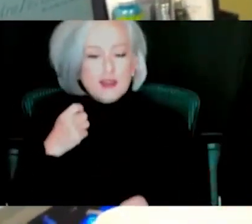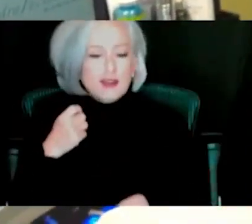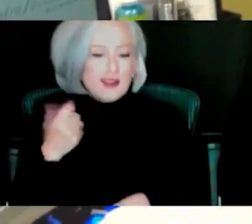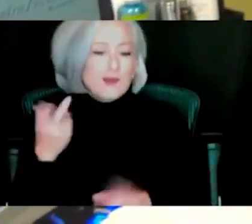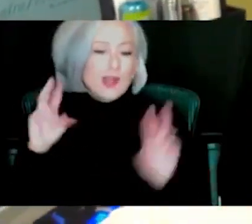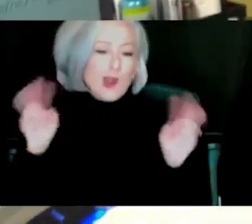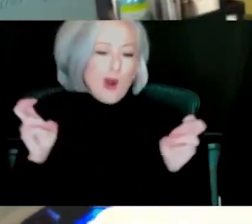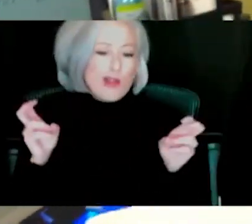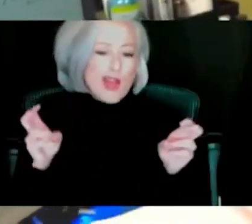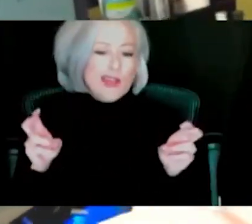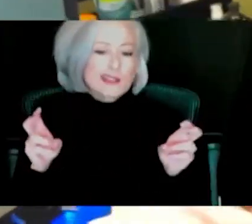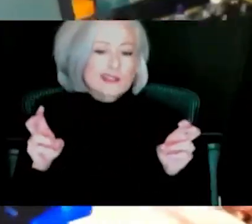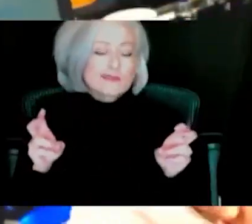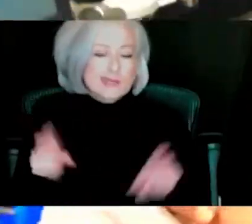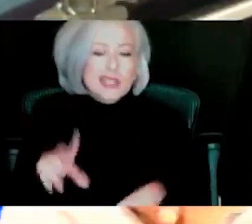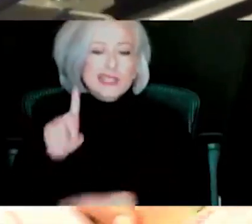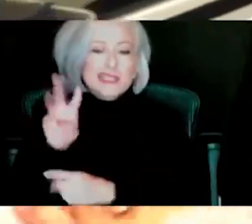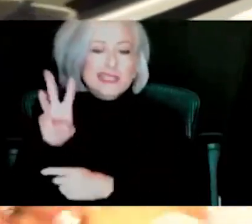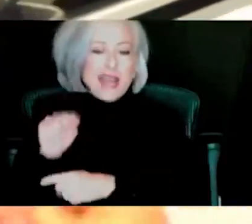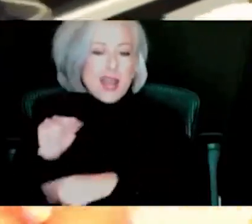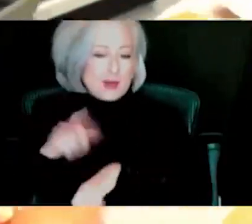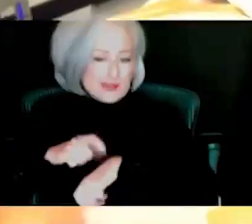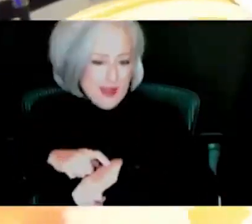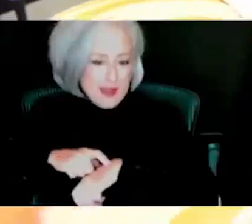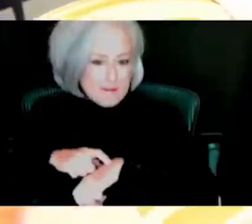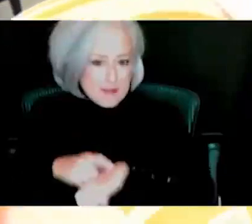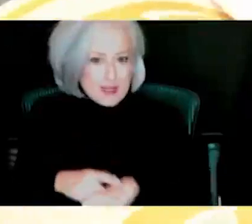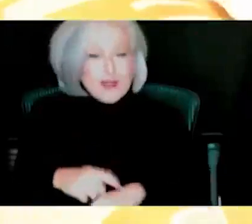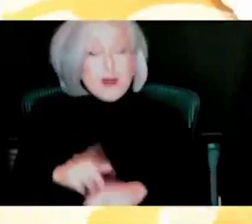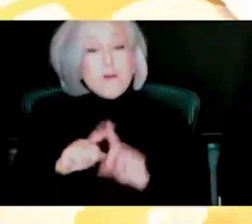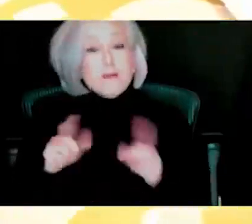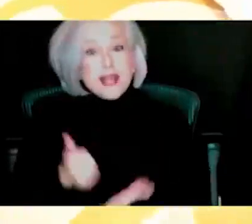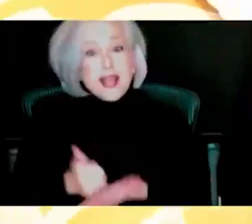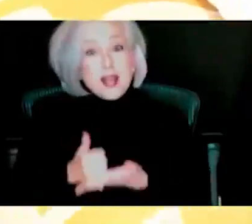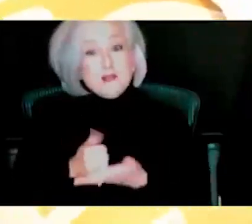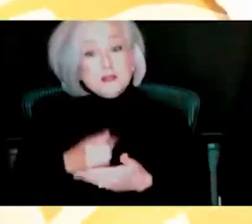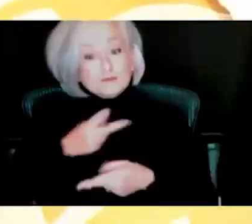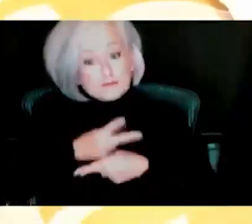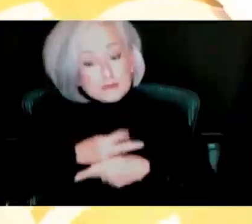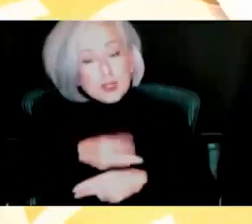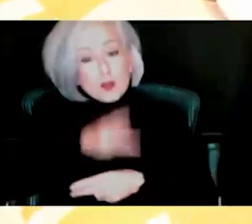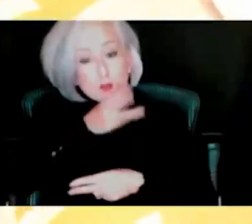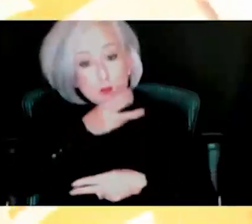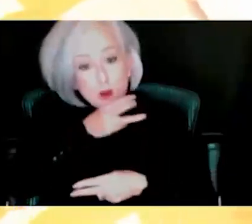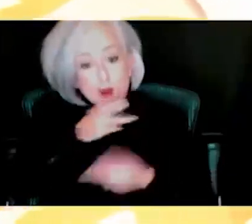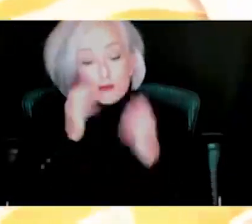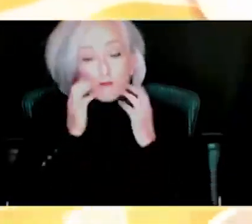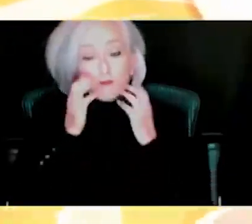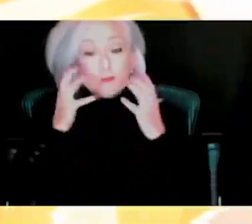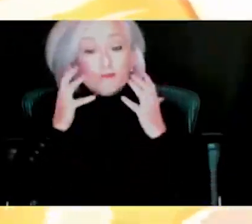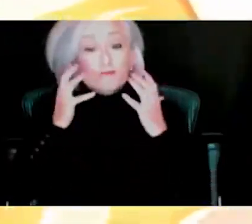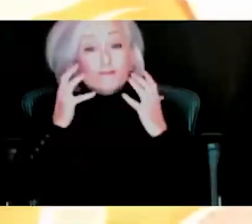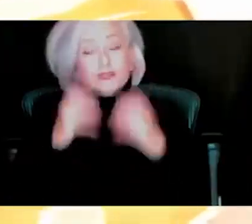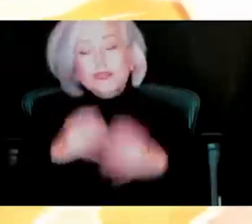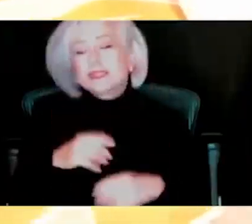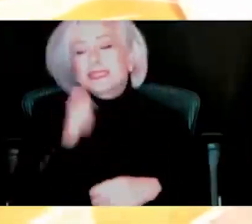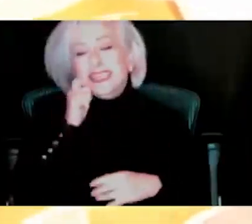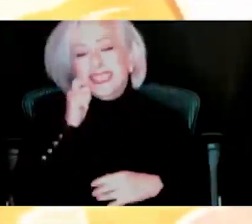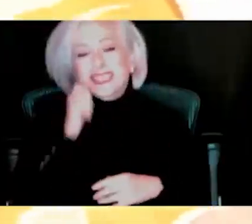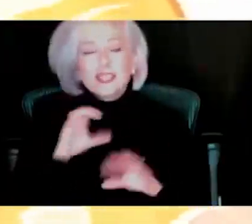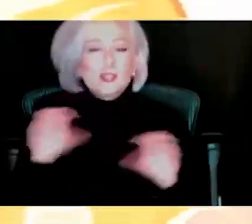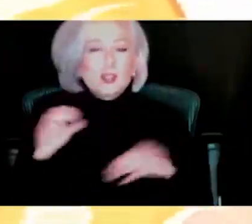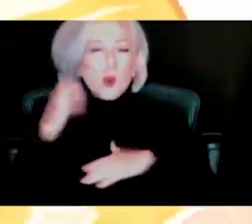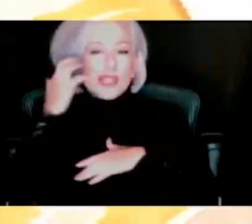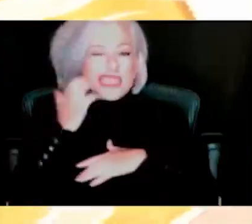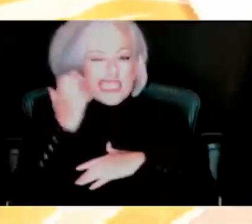helps retain the water, helps plump that skin. So that way you don't have that redness, you don't have that itchiness, you don't have that irritation the